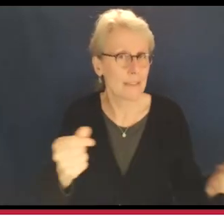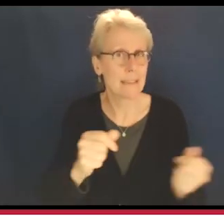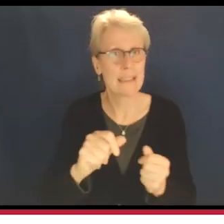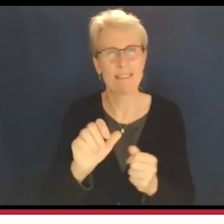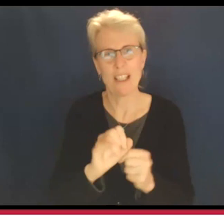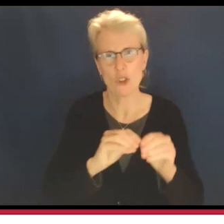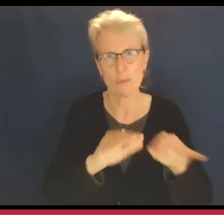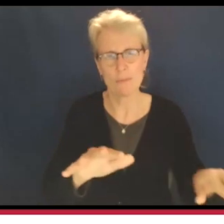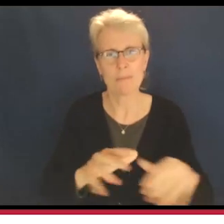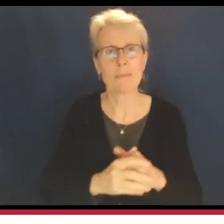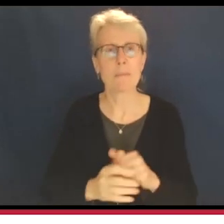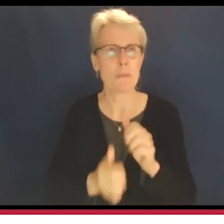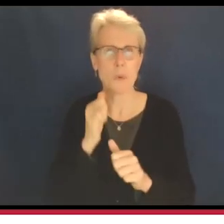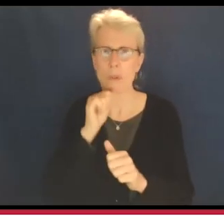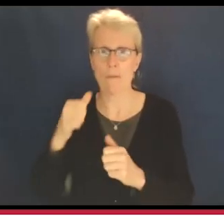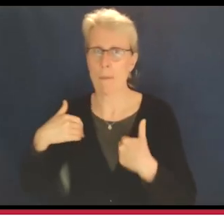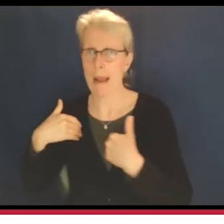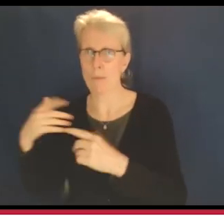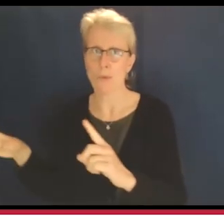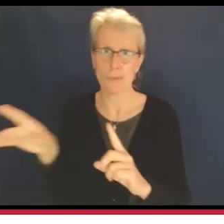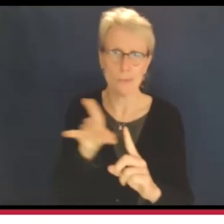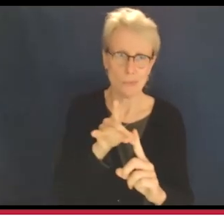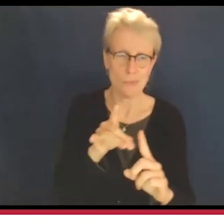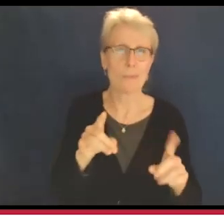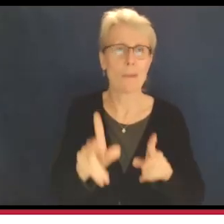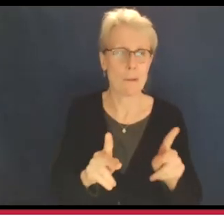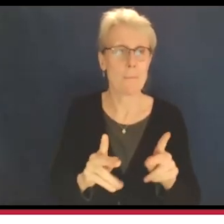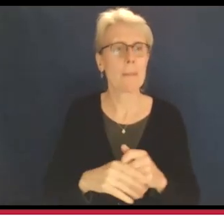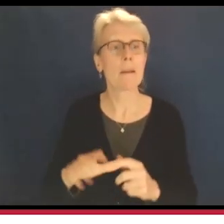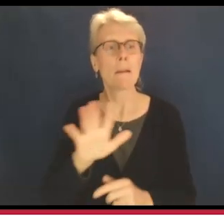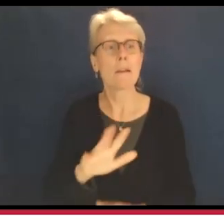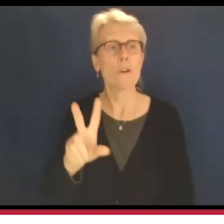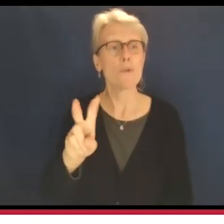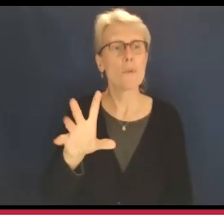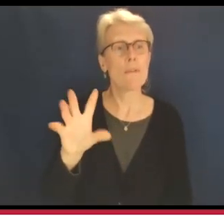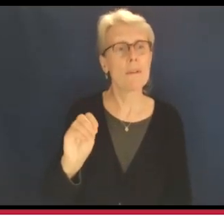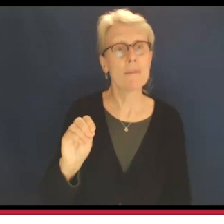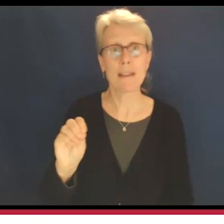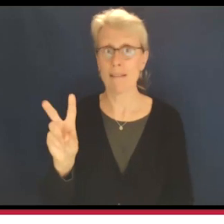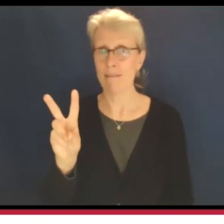Around 250 different viruses are known to infect humans.